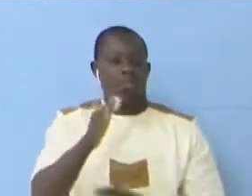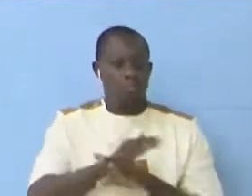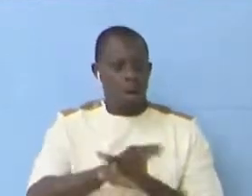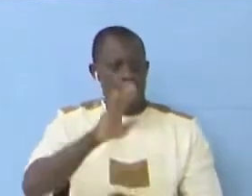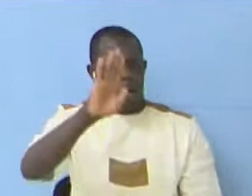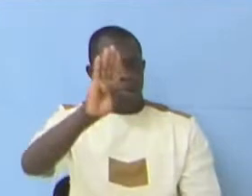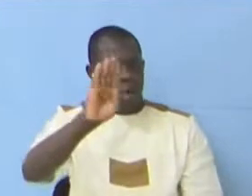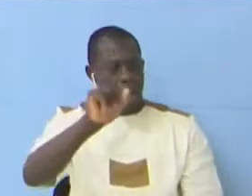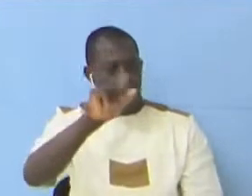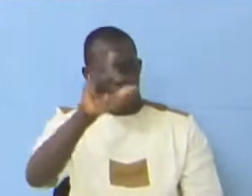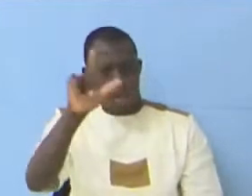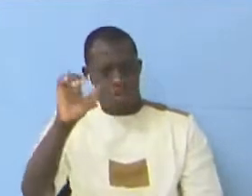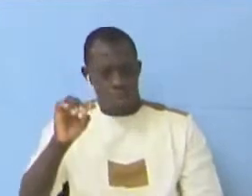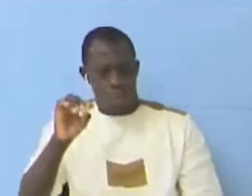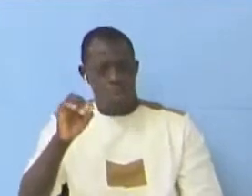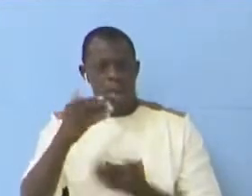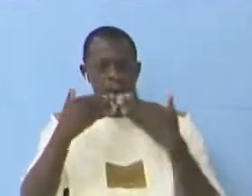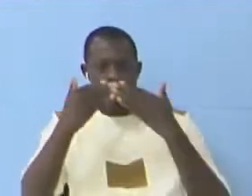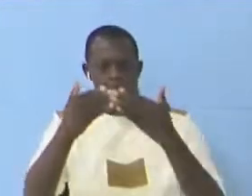about any